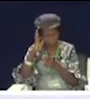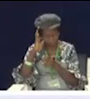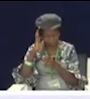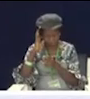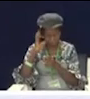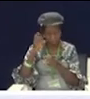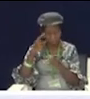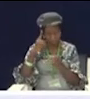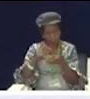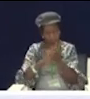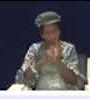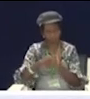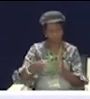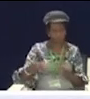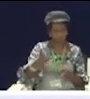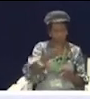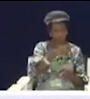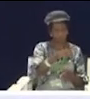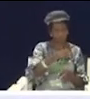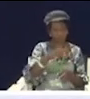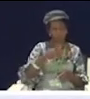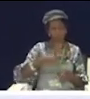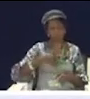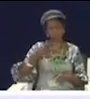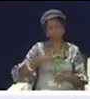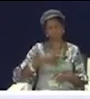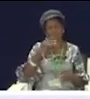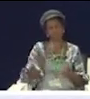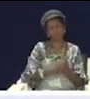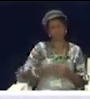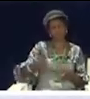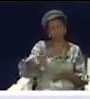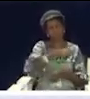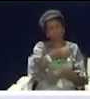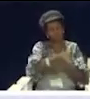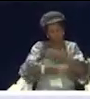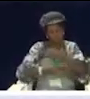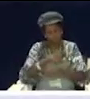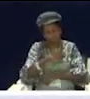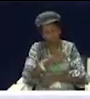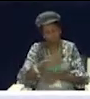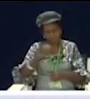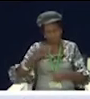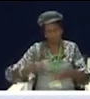So for those of you who feel you are suffering a delay,